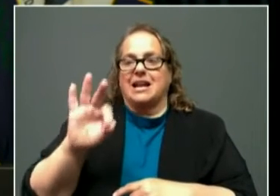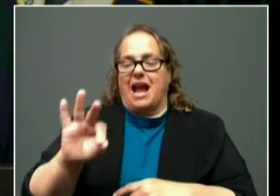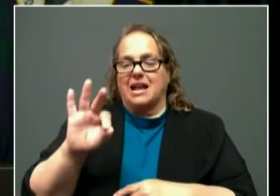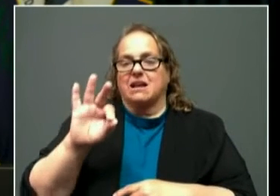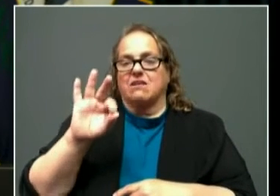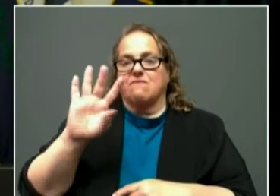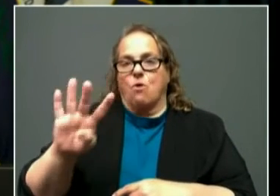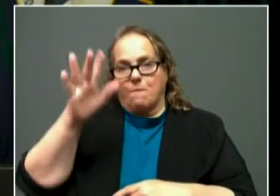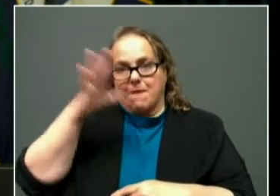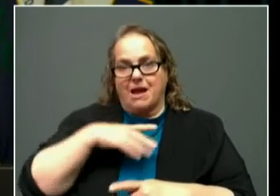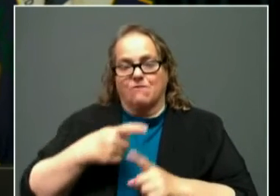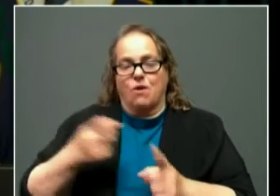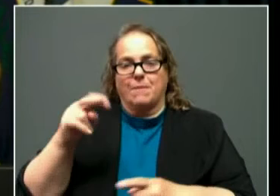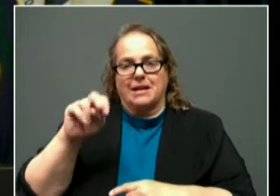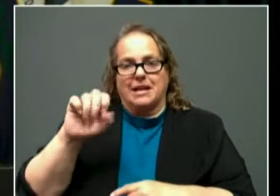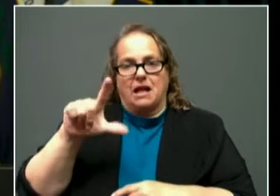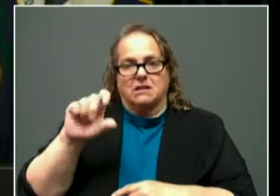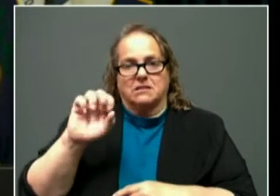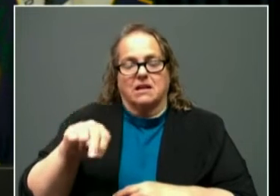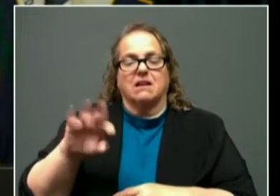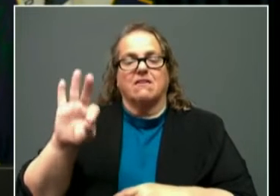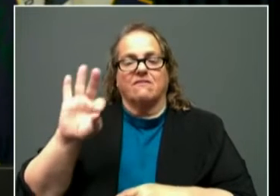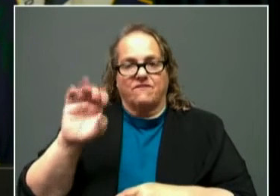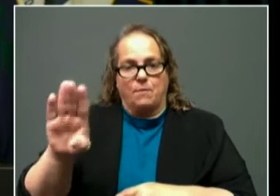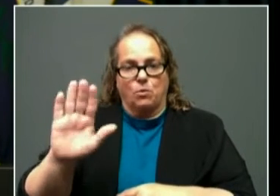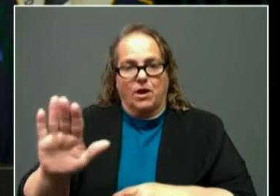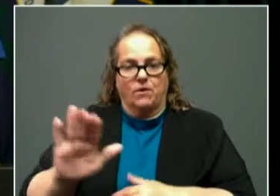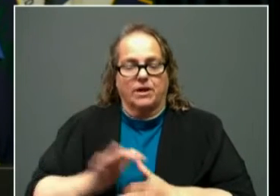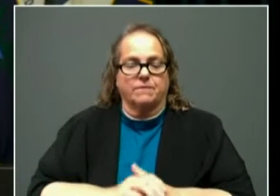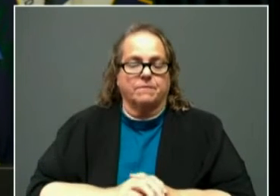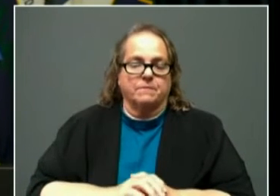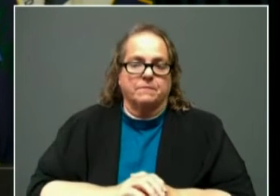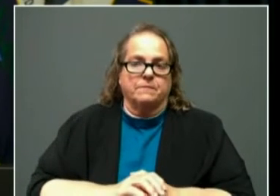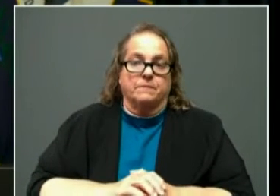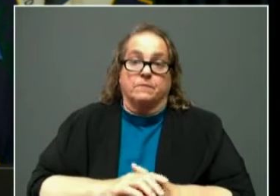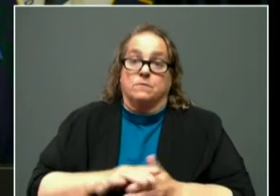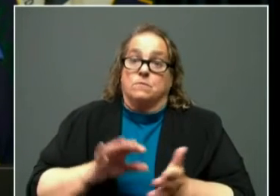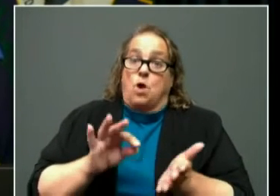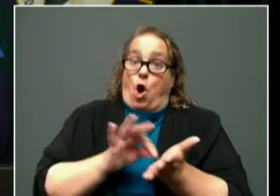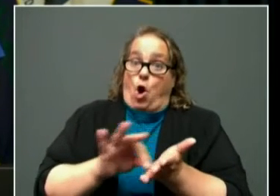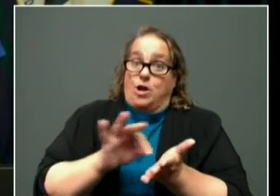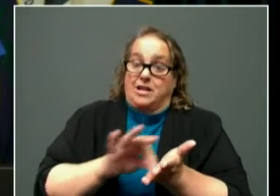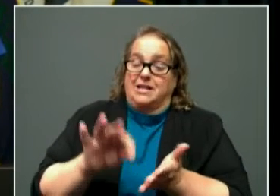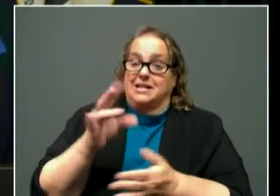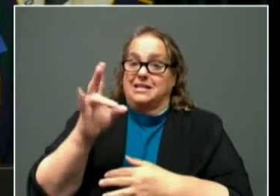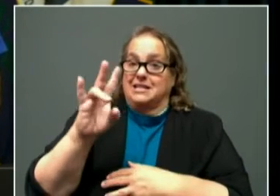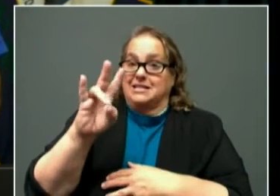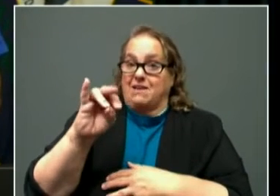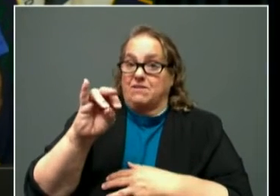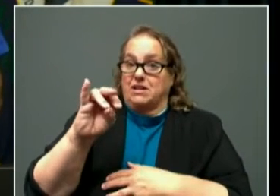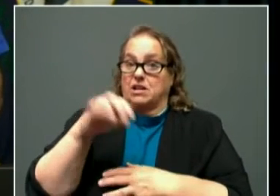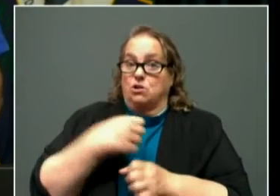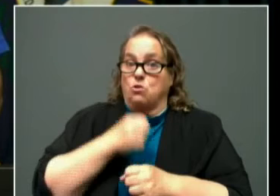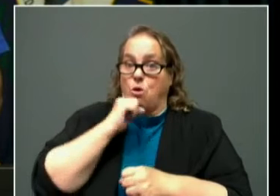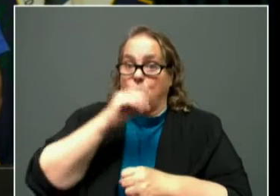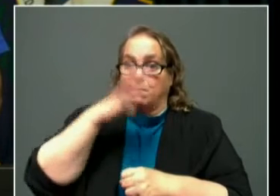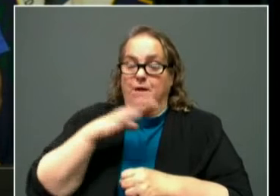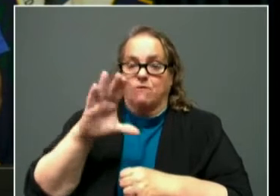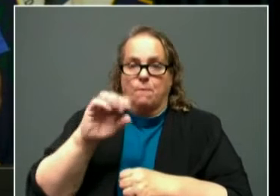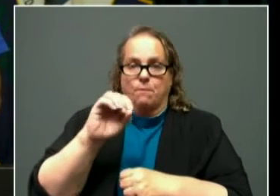That is February. Of our audit, a 70-year-old man from Boone. That's from January.